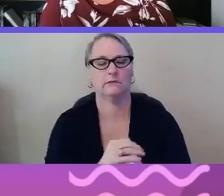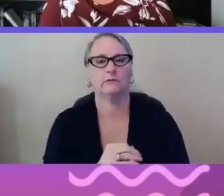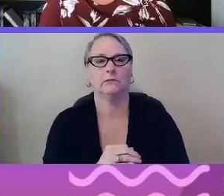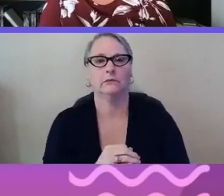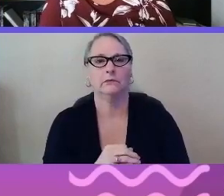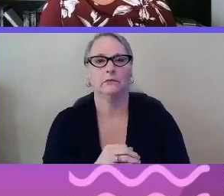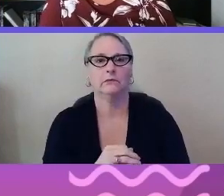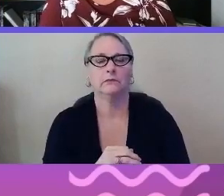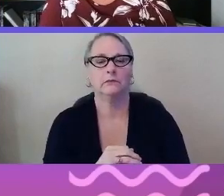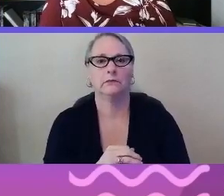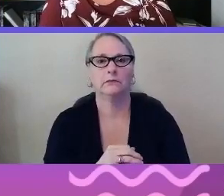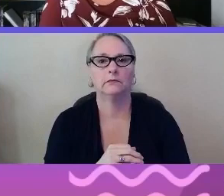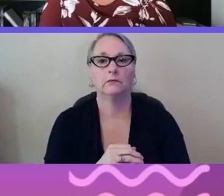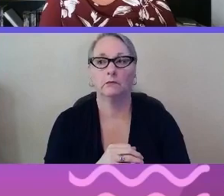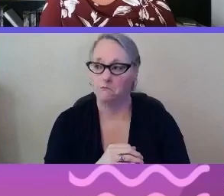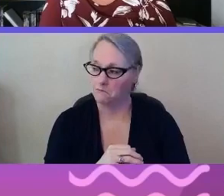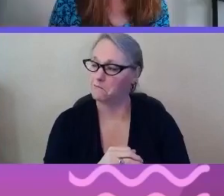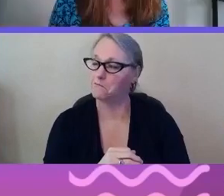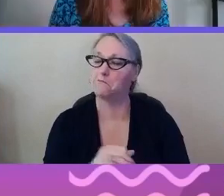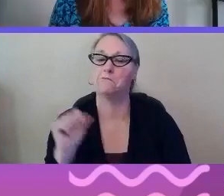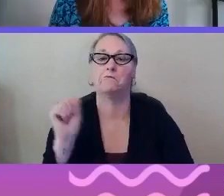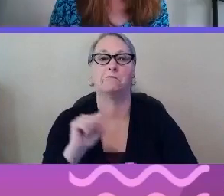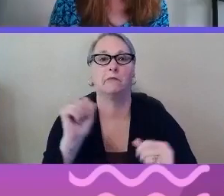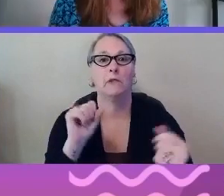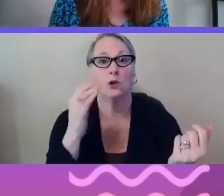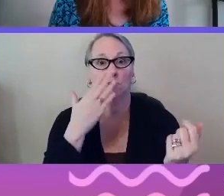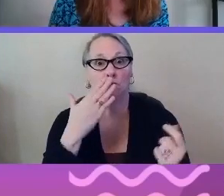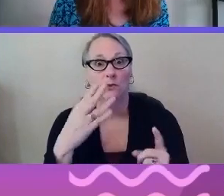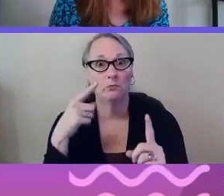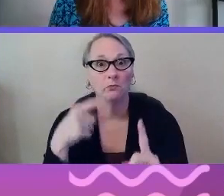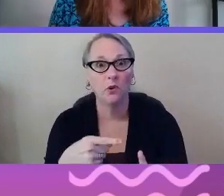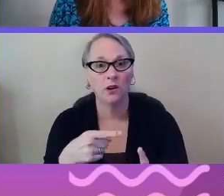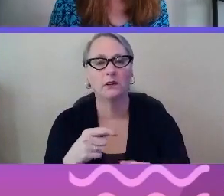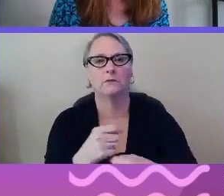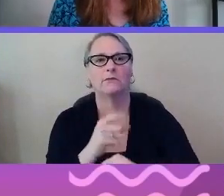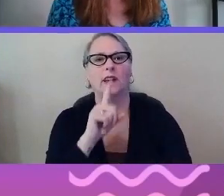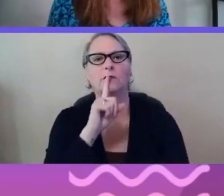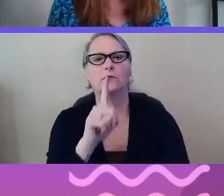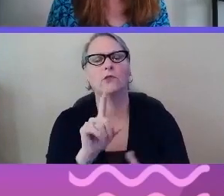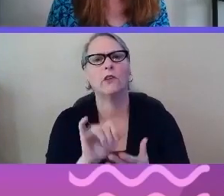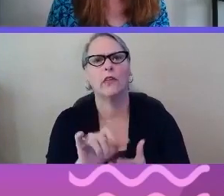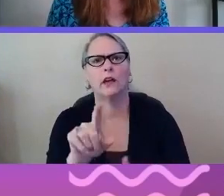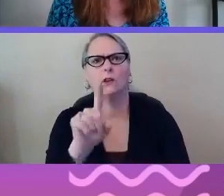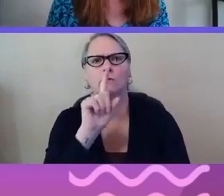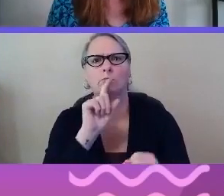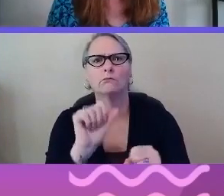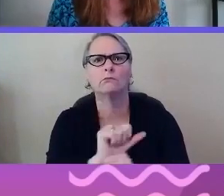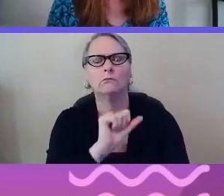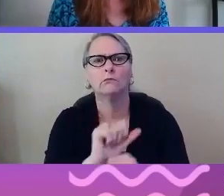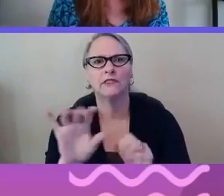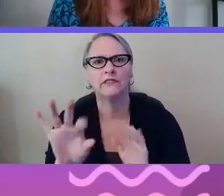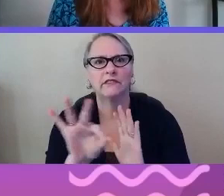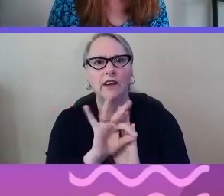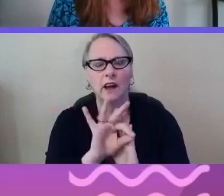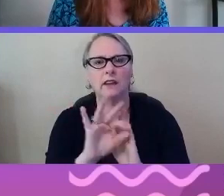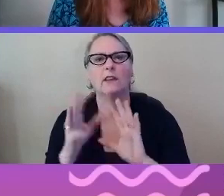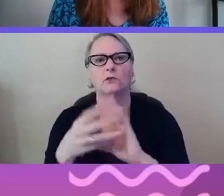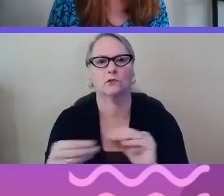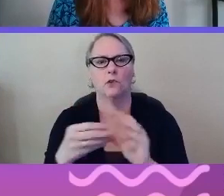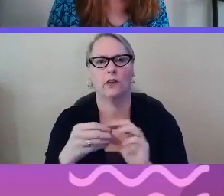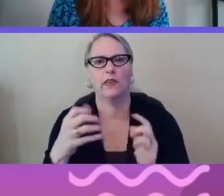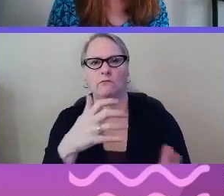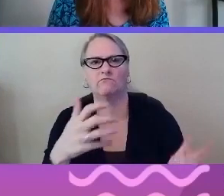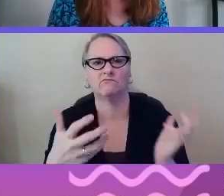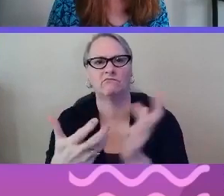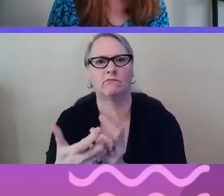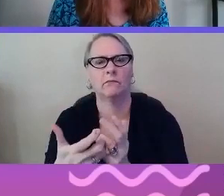Yeah, and that's a really good point about making sure that you're really finding those stories that speak to the culture of the students